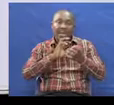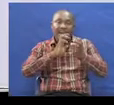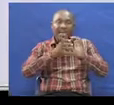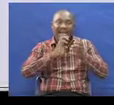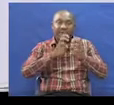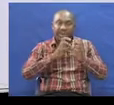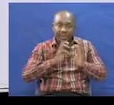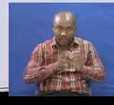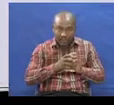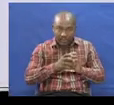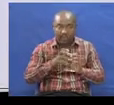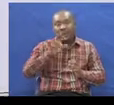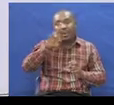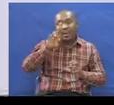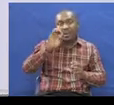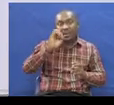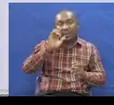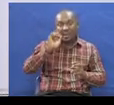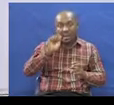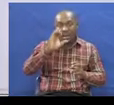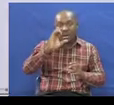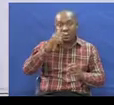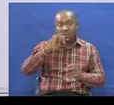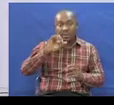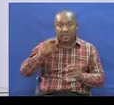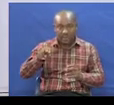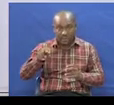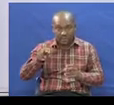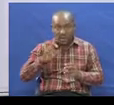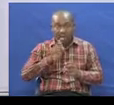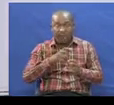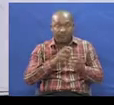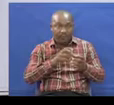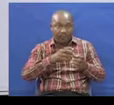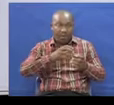of water with the metal.